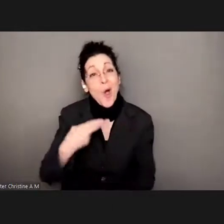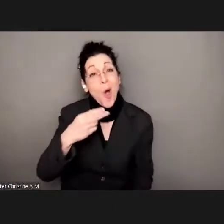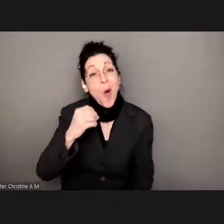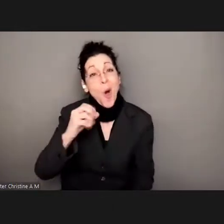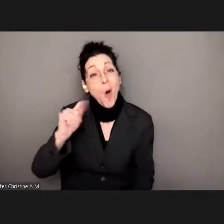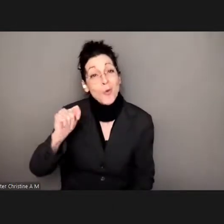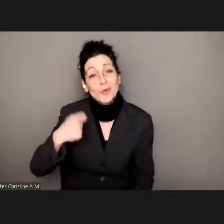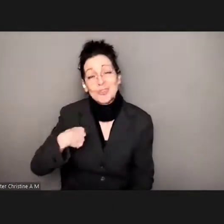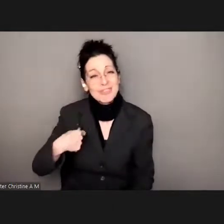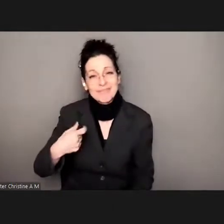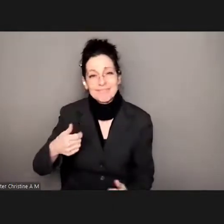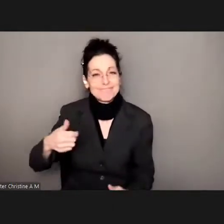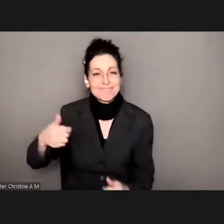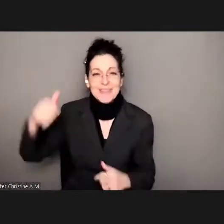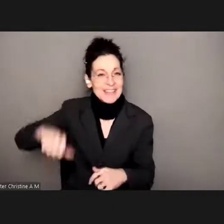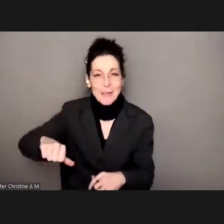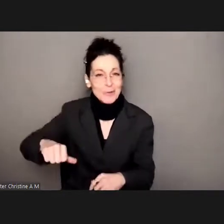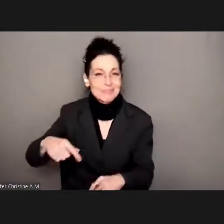And